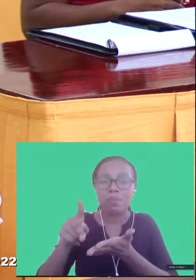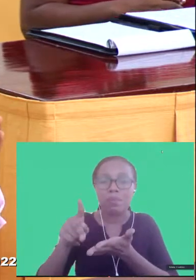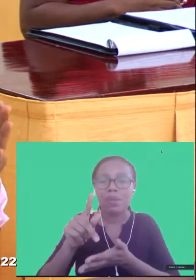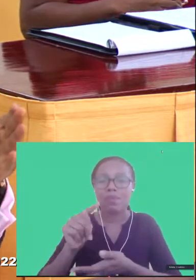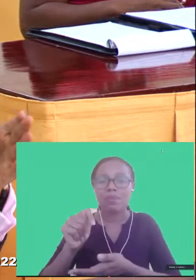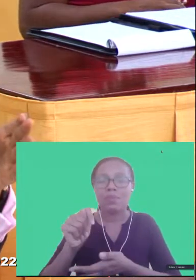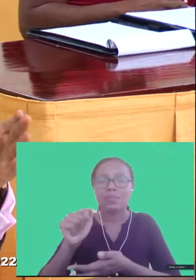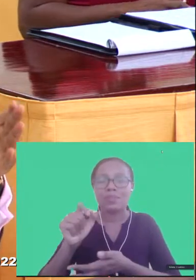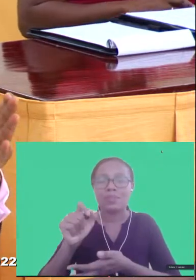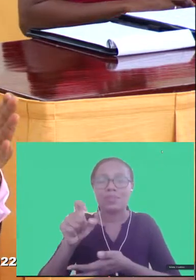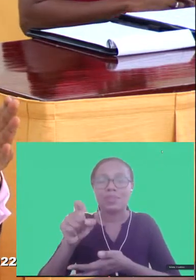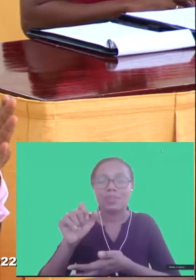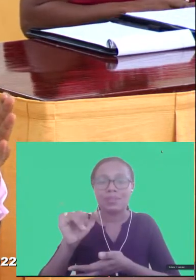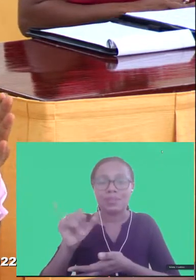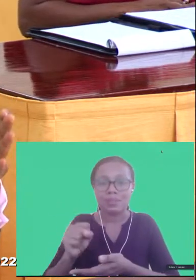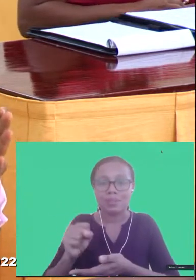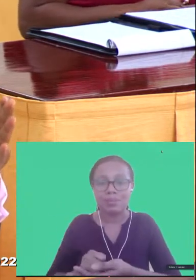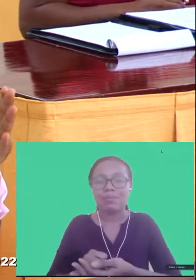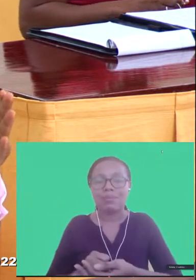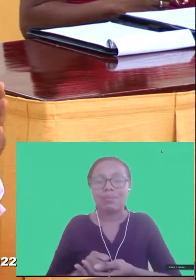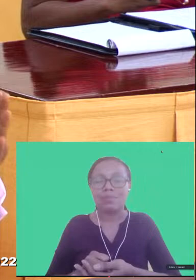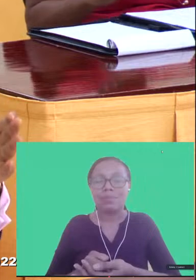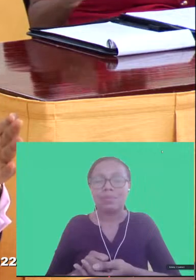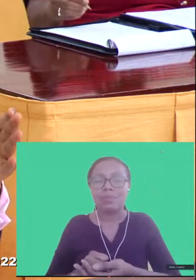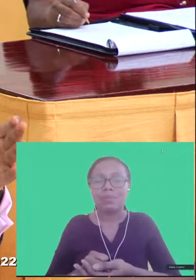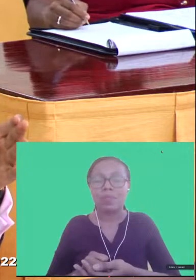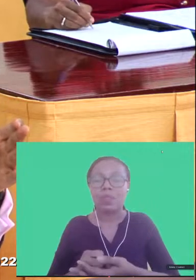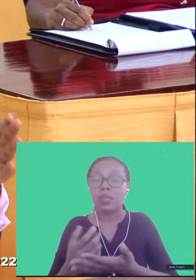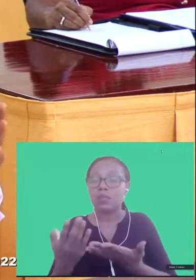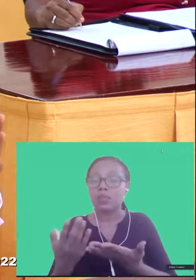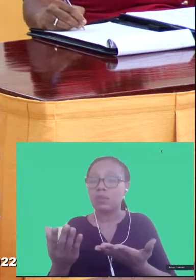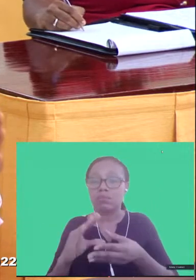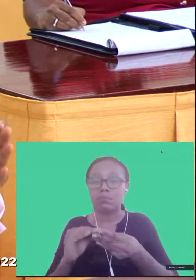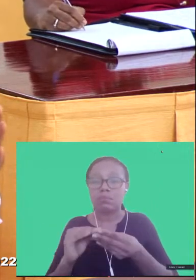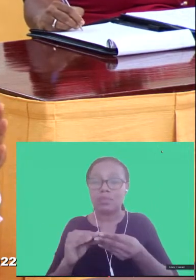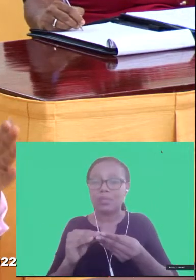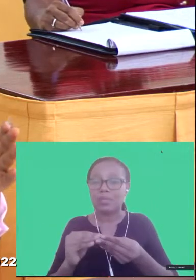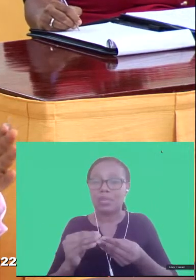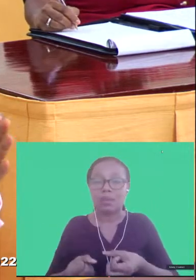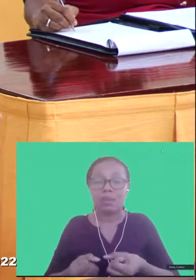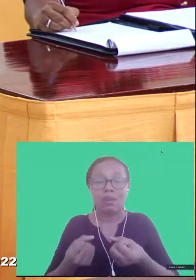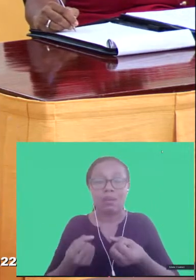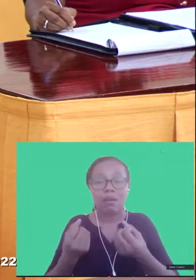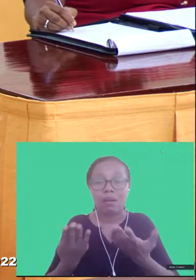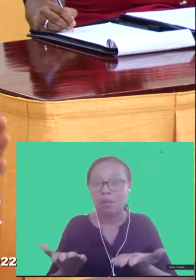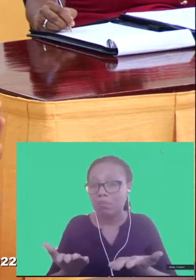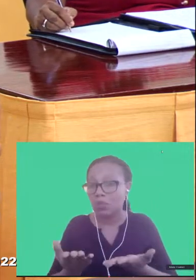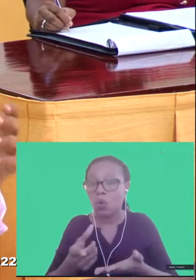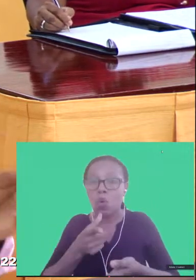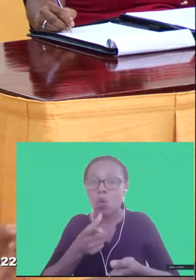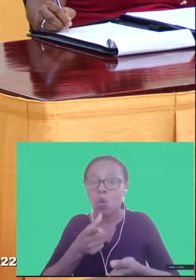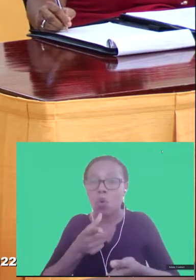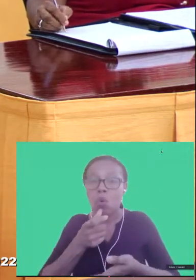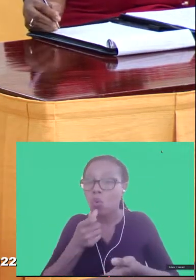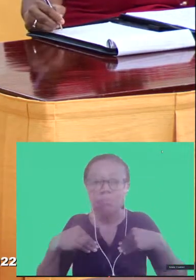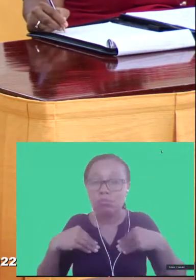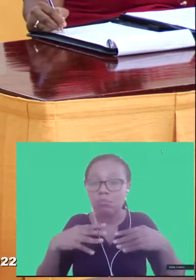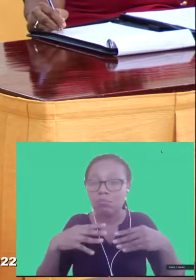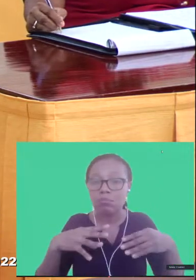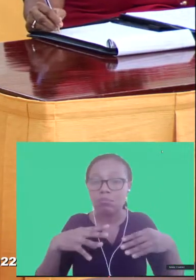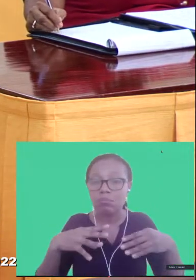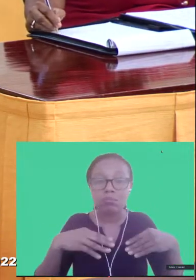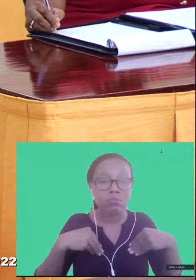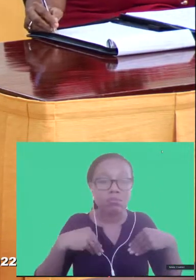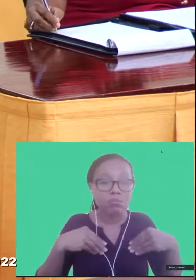payments have been made at this stage, but certainly I do know that it is an entitlement. And I say through you, Madam Chair, to the